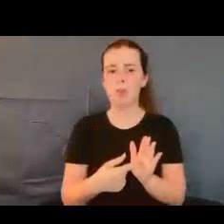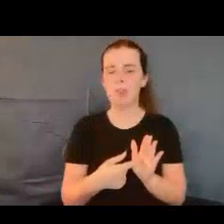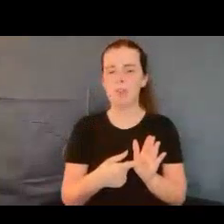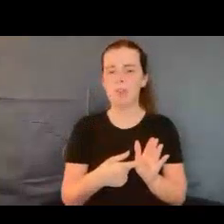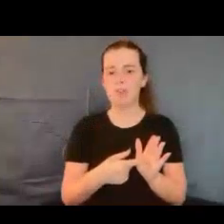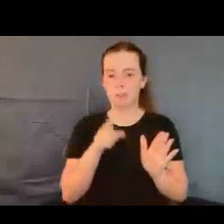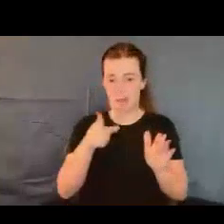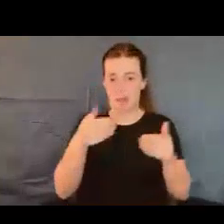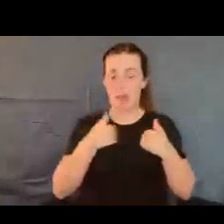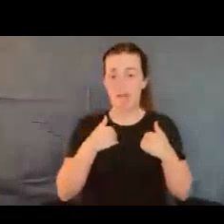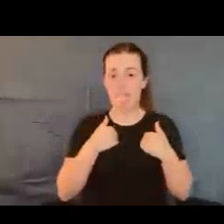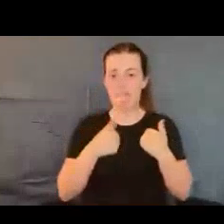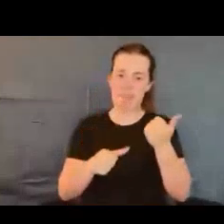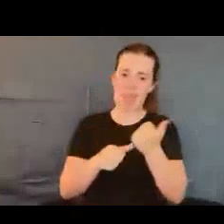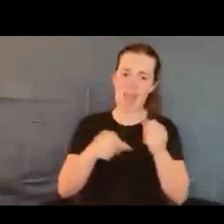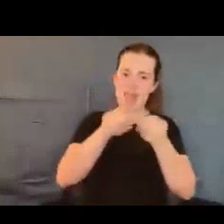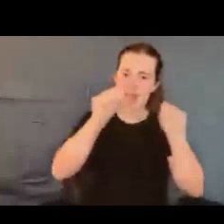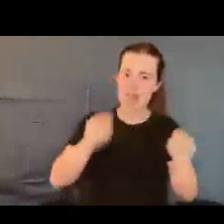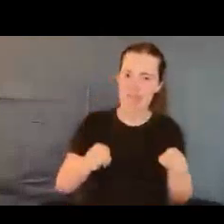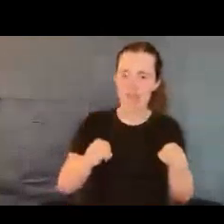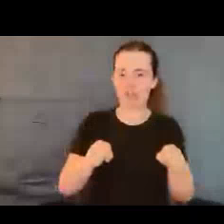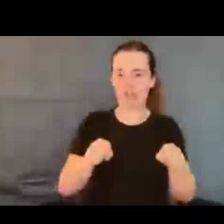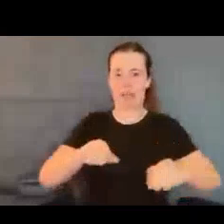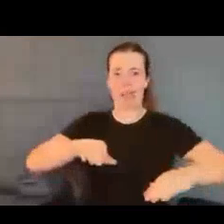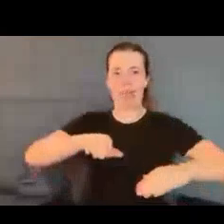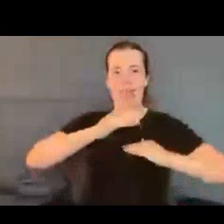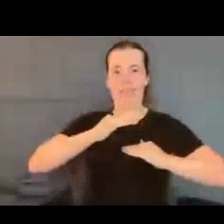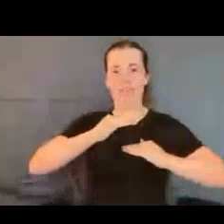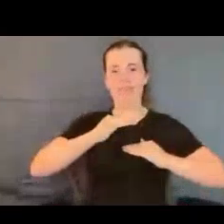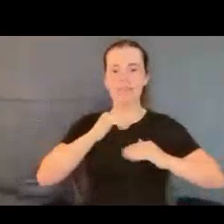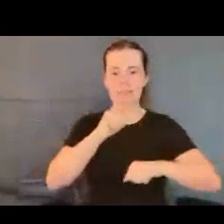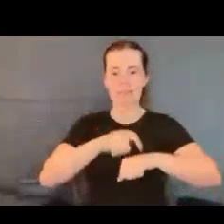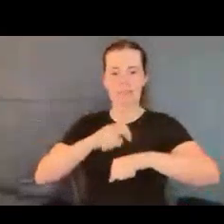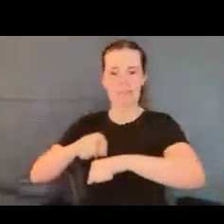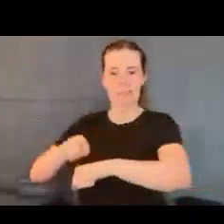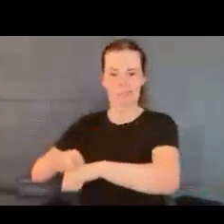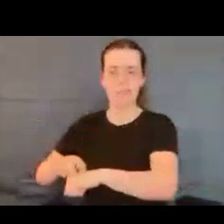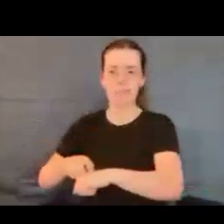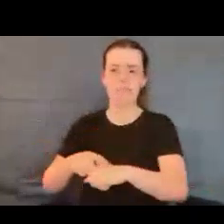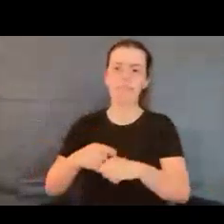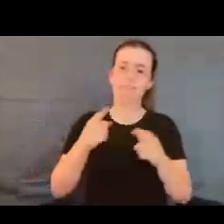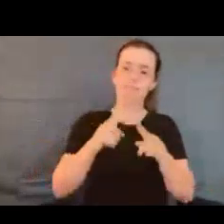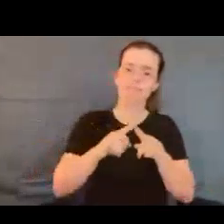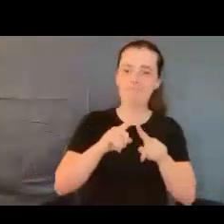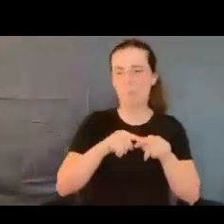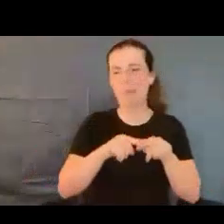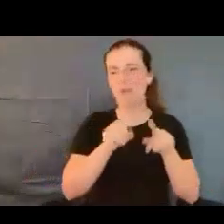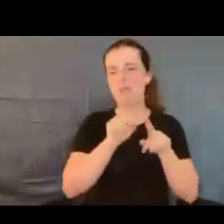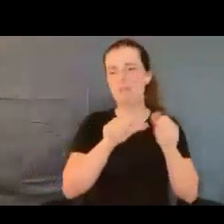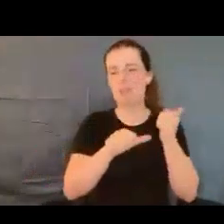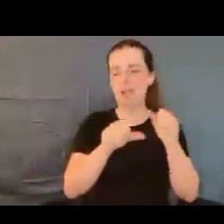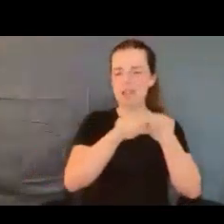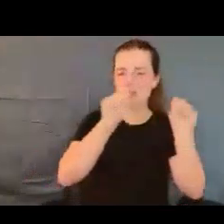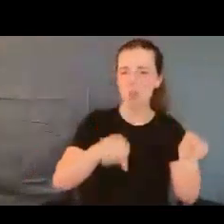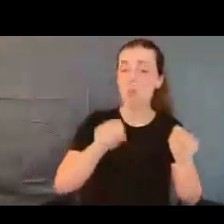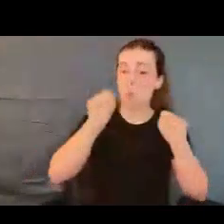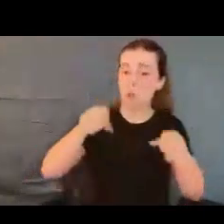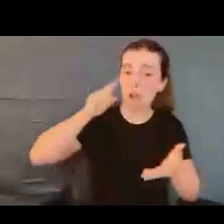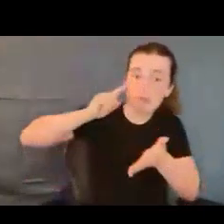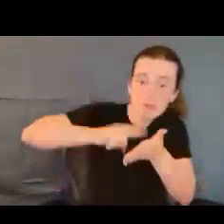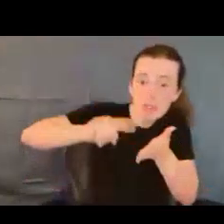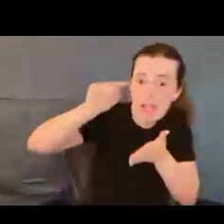There's like the aid station cutoff times, and I had them on some of these slides of where they are on different aid stations. So you can check in when you're running how you're doing